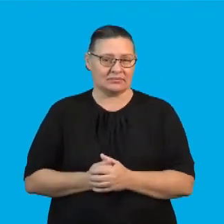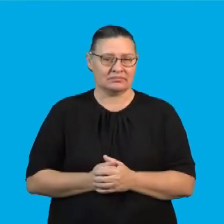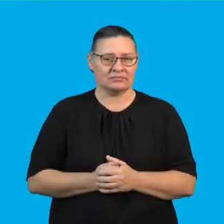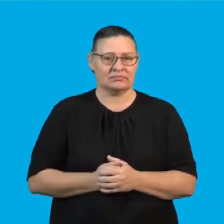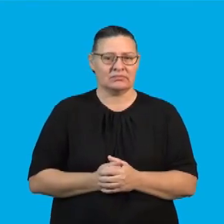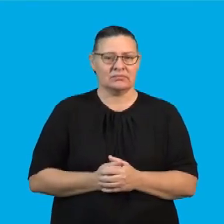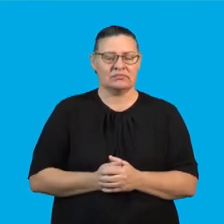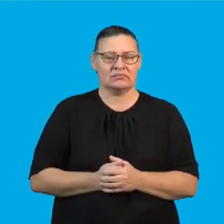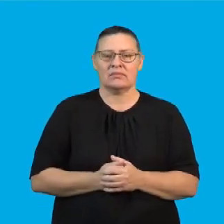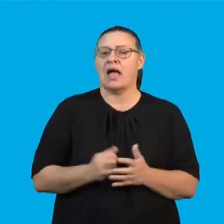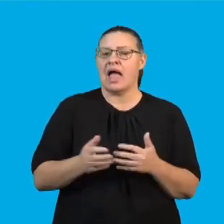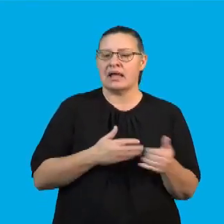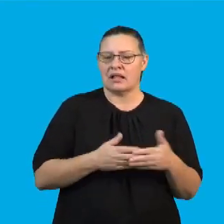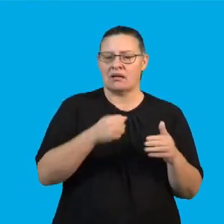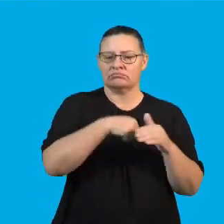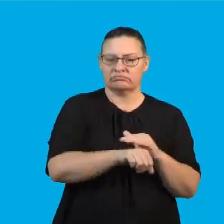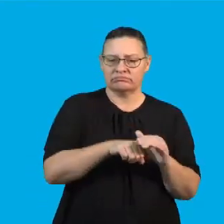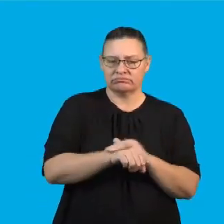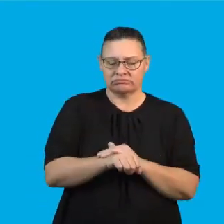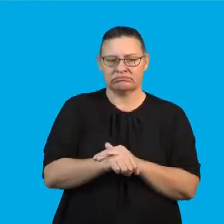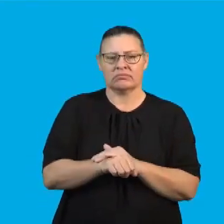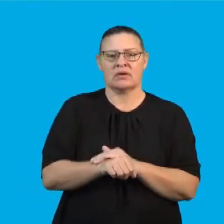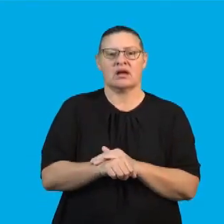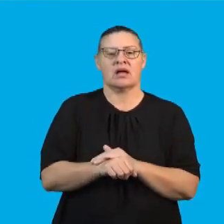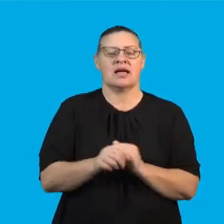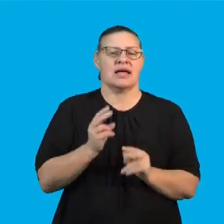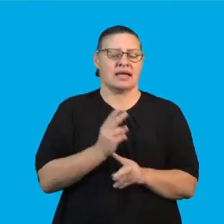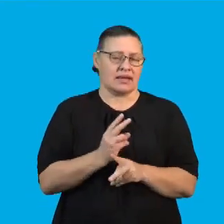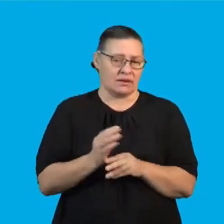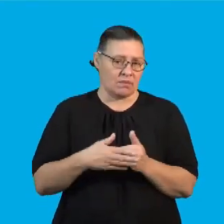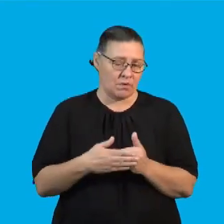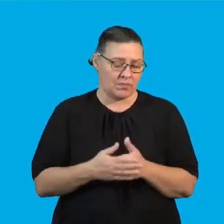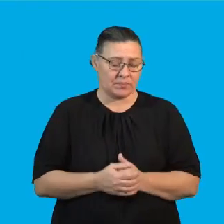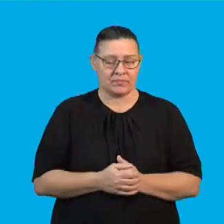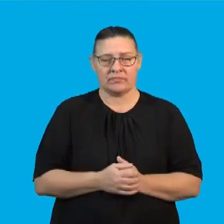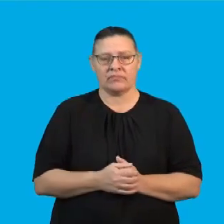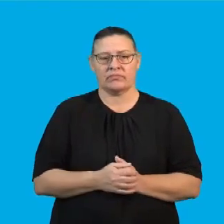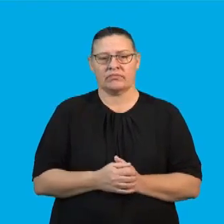questions. Again, we are still dealing with reproductive strategy.